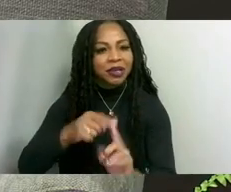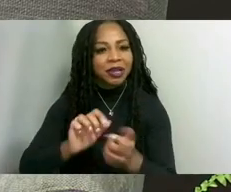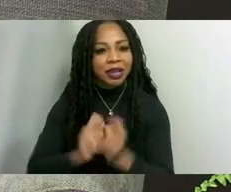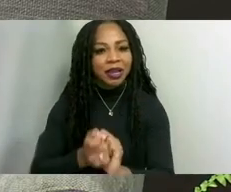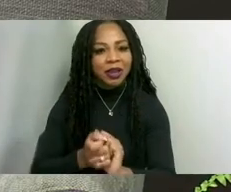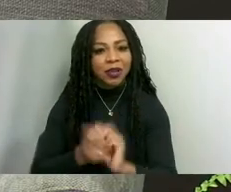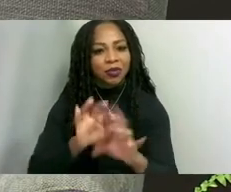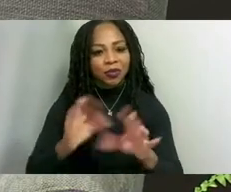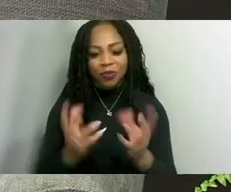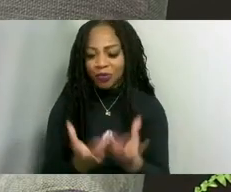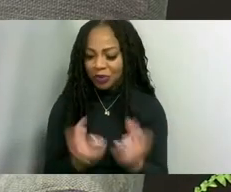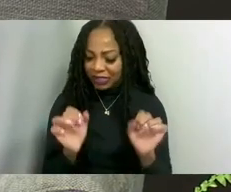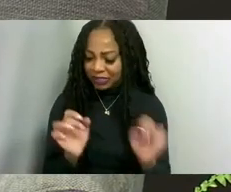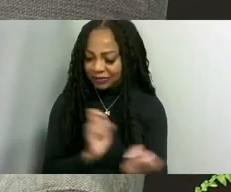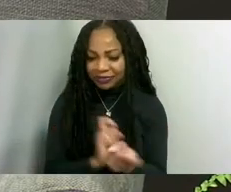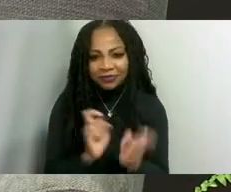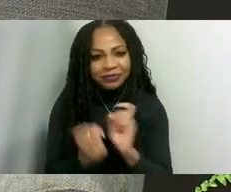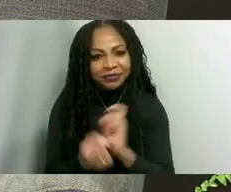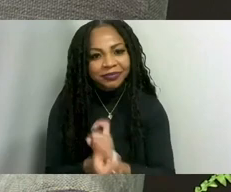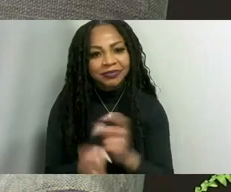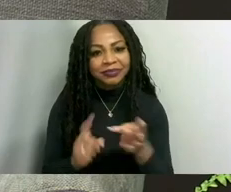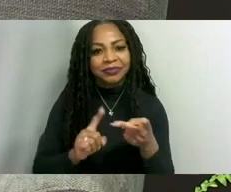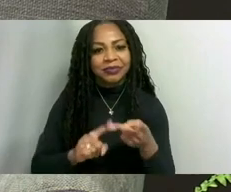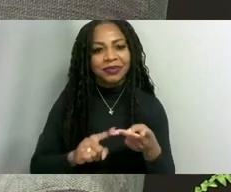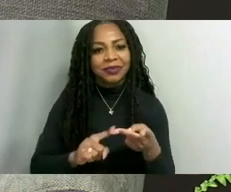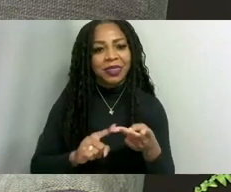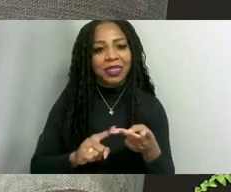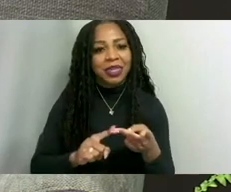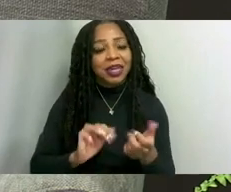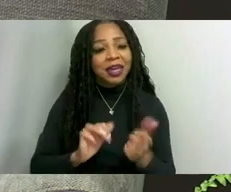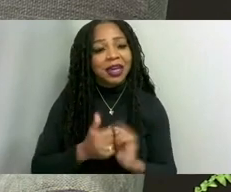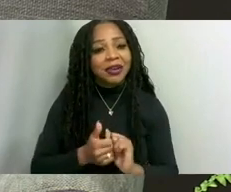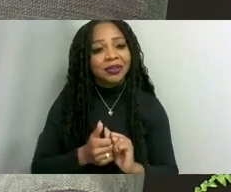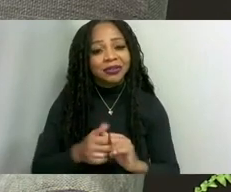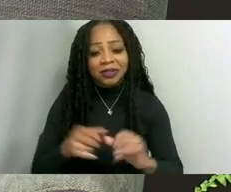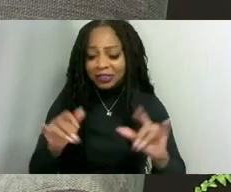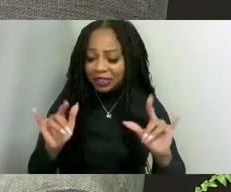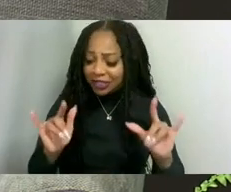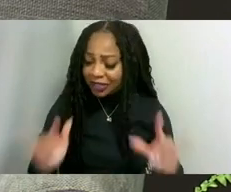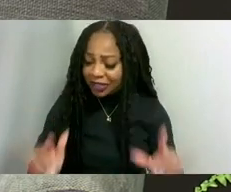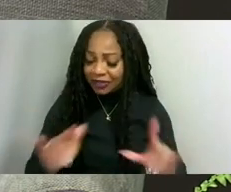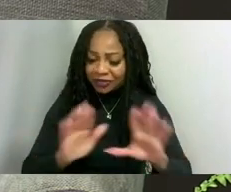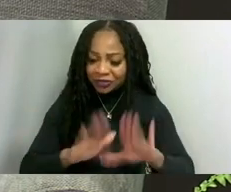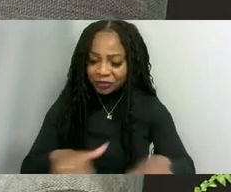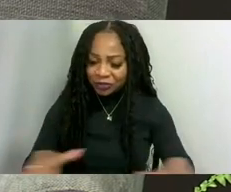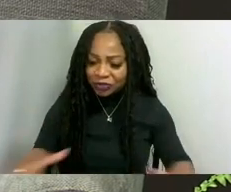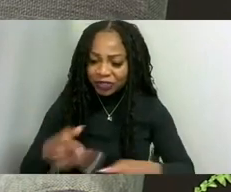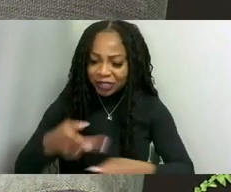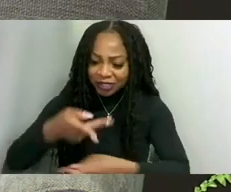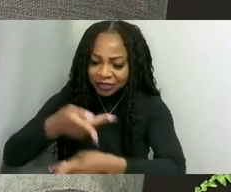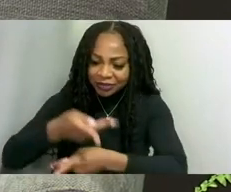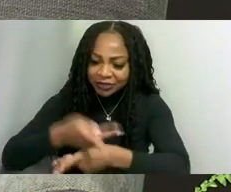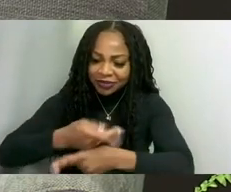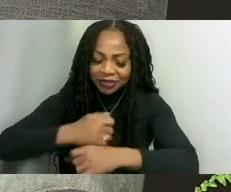world, how to love children, take care of children, and protect